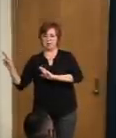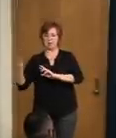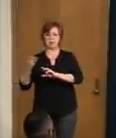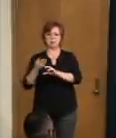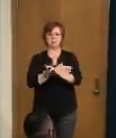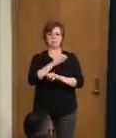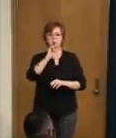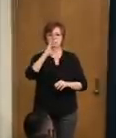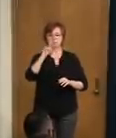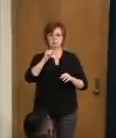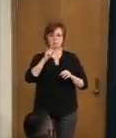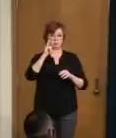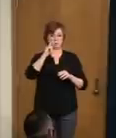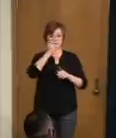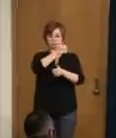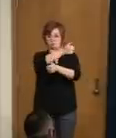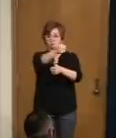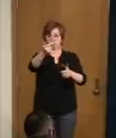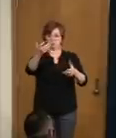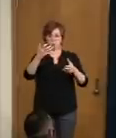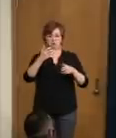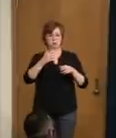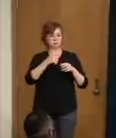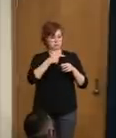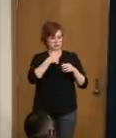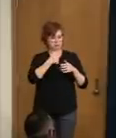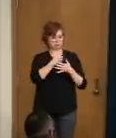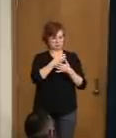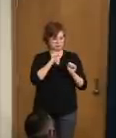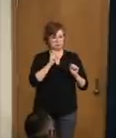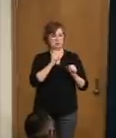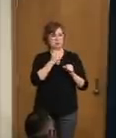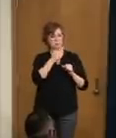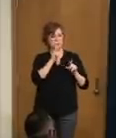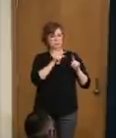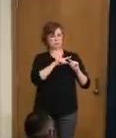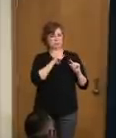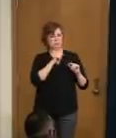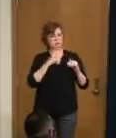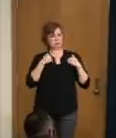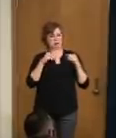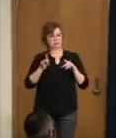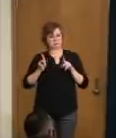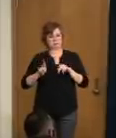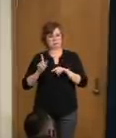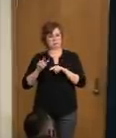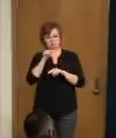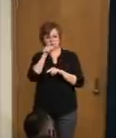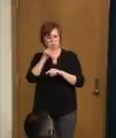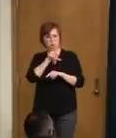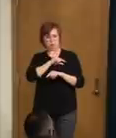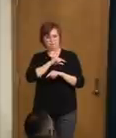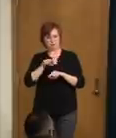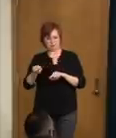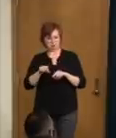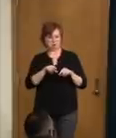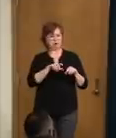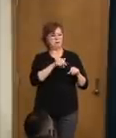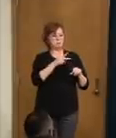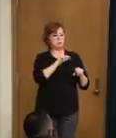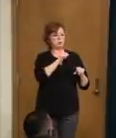for anybody in the province who can safely have a vaccine, because there are some restrictions right now with the younger folks. But